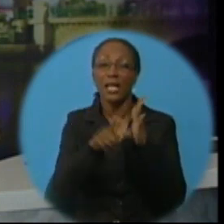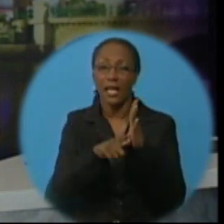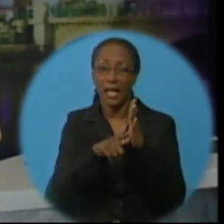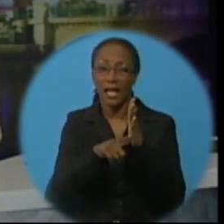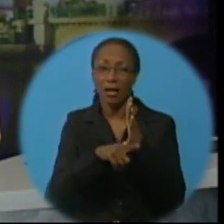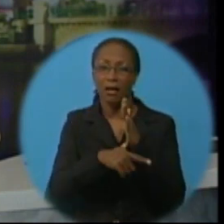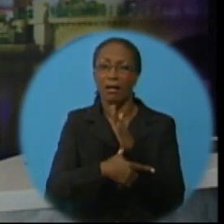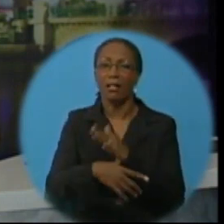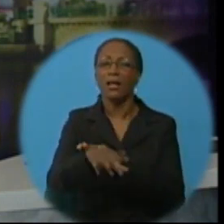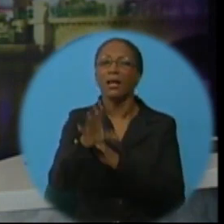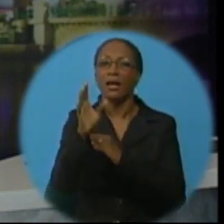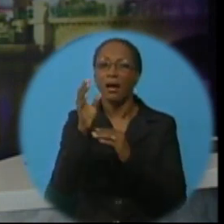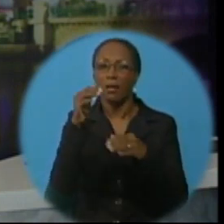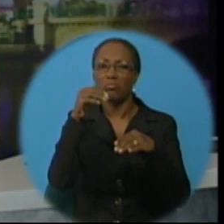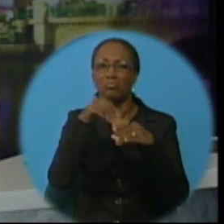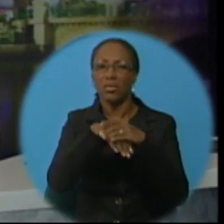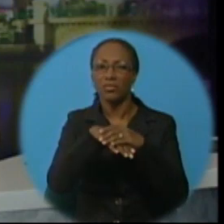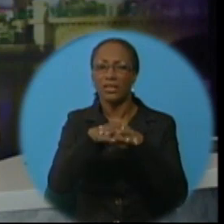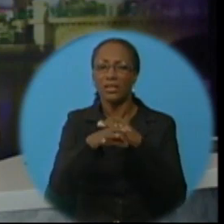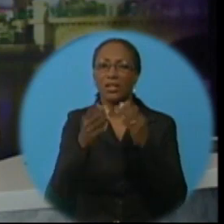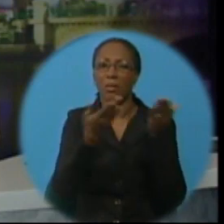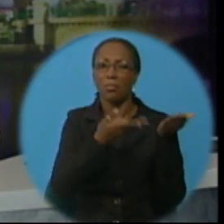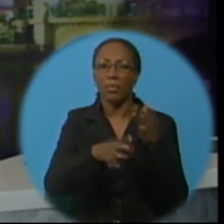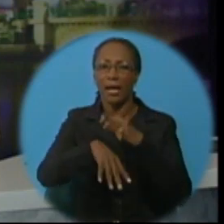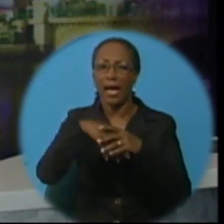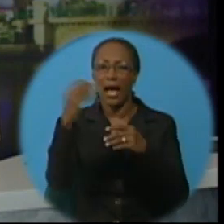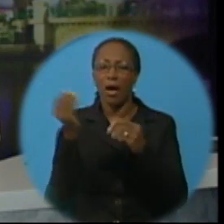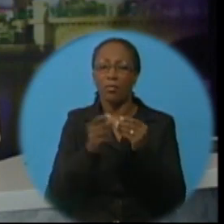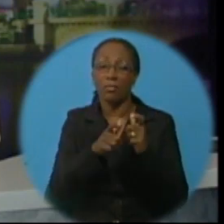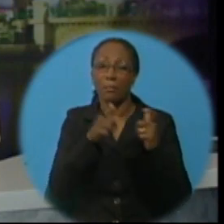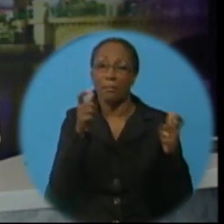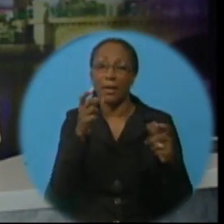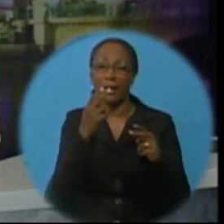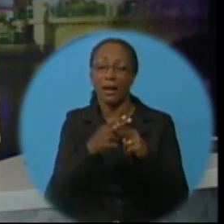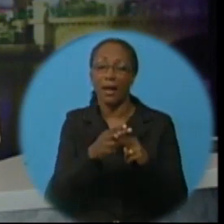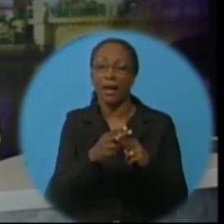which organizers say is bringing out the big names in local motorsport.